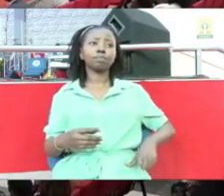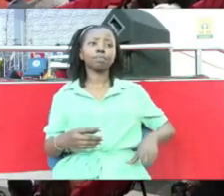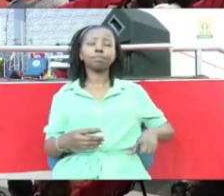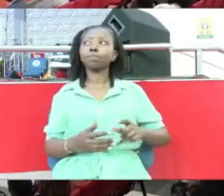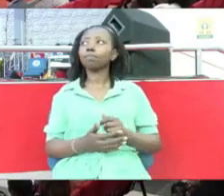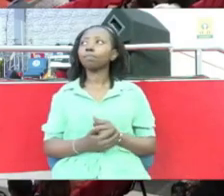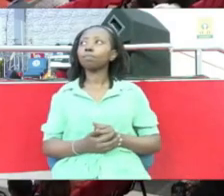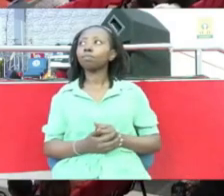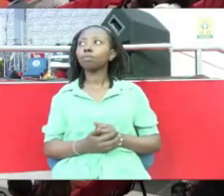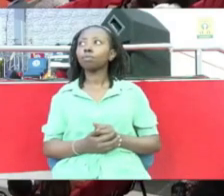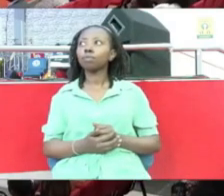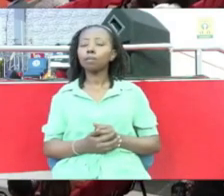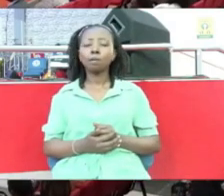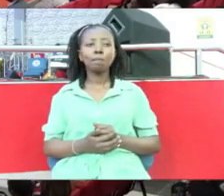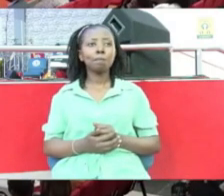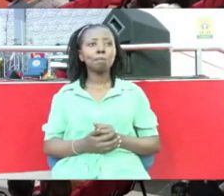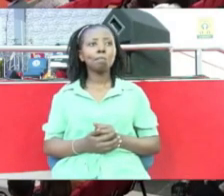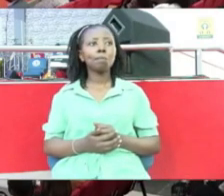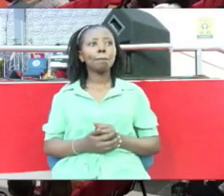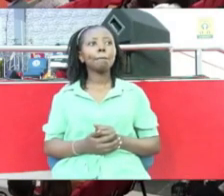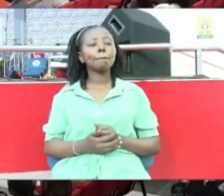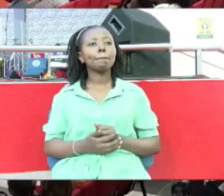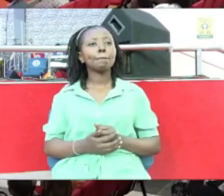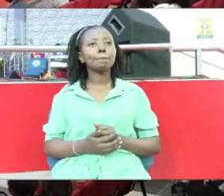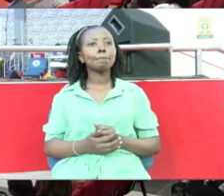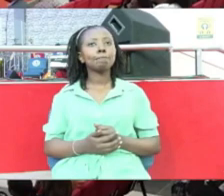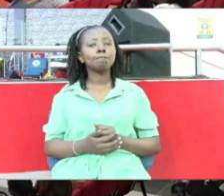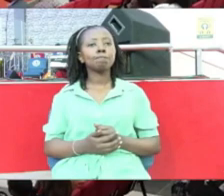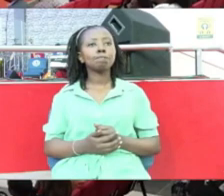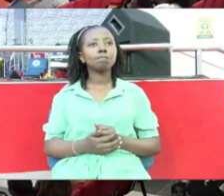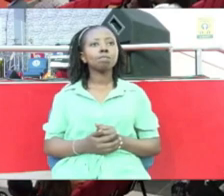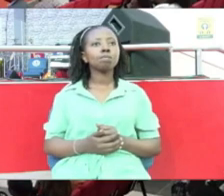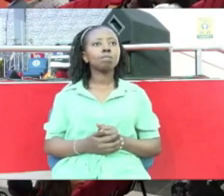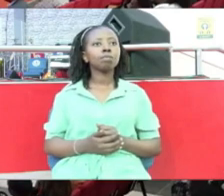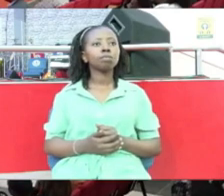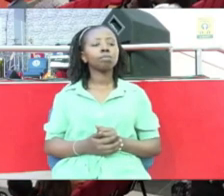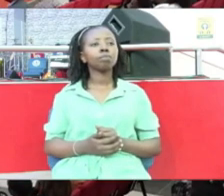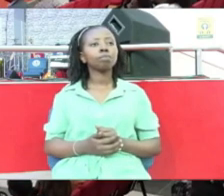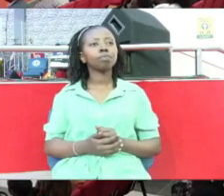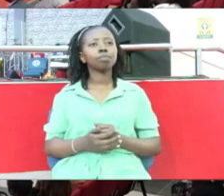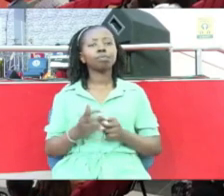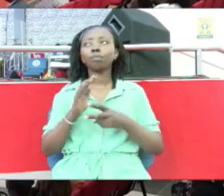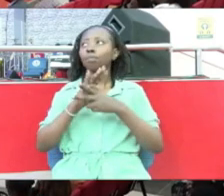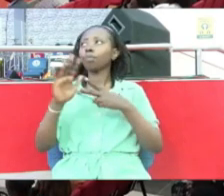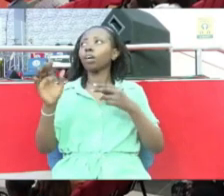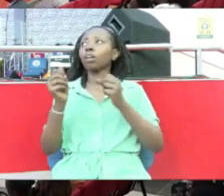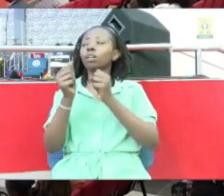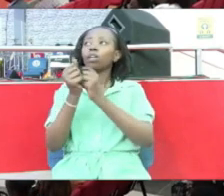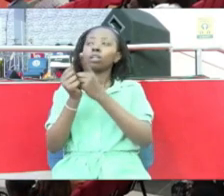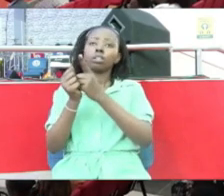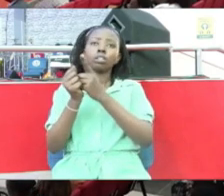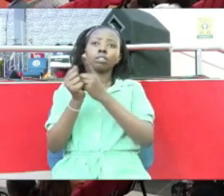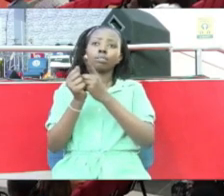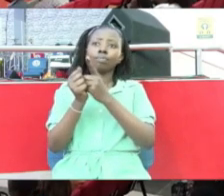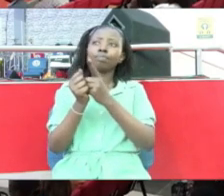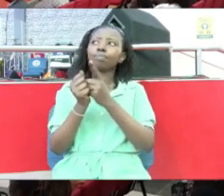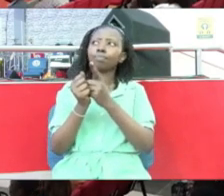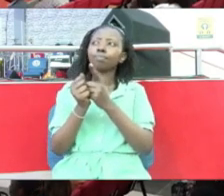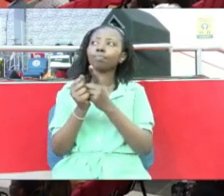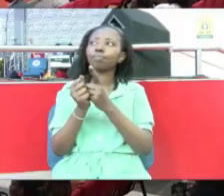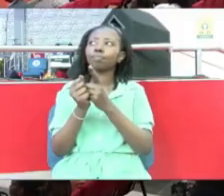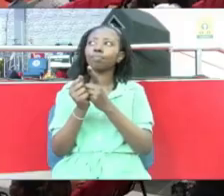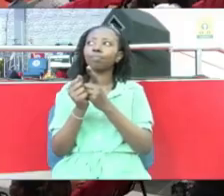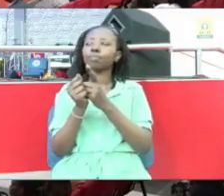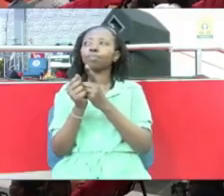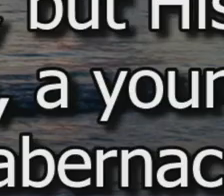wewe ukaingie pale ndio ukaweze kusikia iko vipi, Mungu anasema nini. Verse 11 is very interesting. Mstari wa